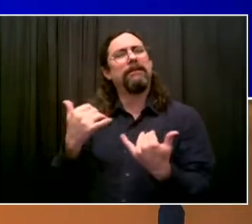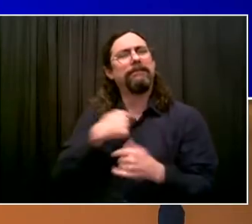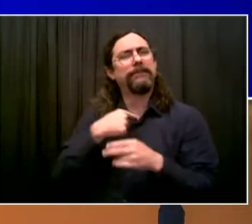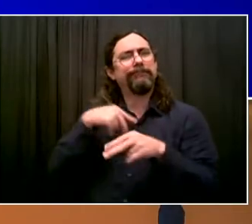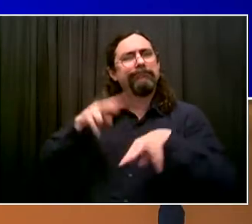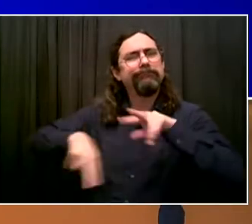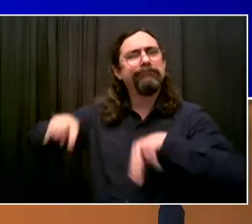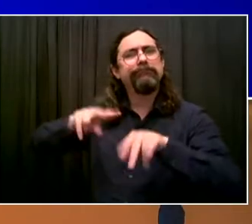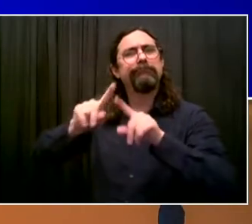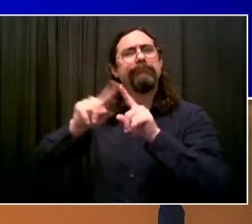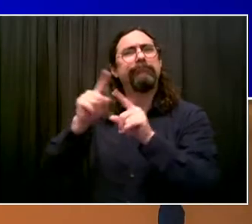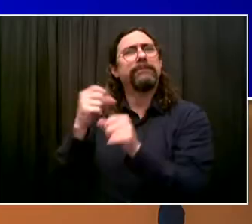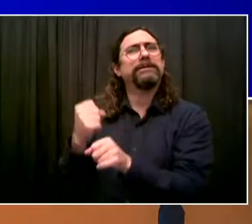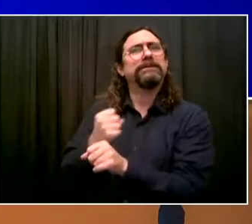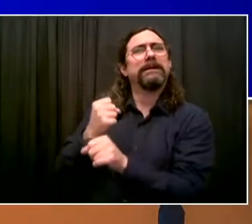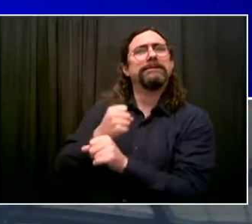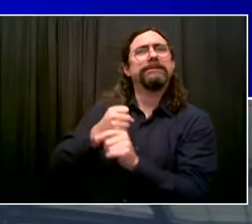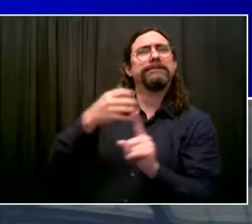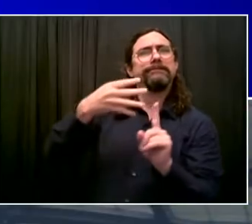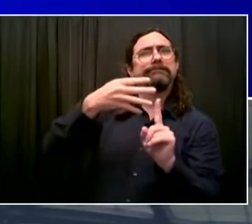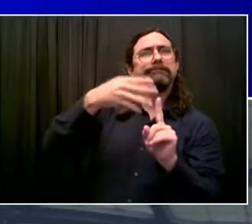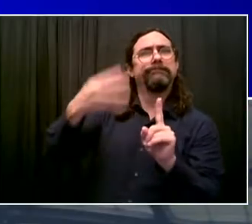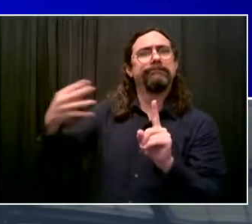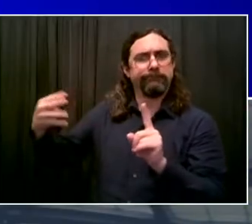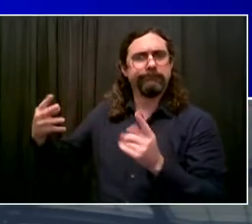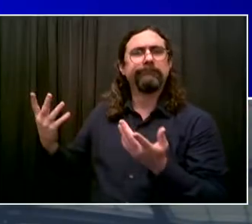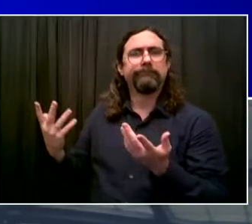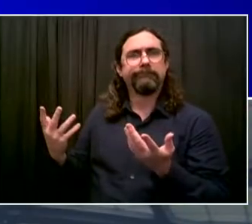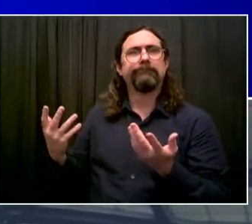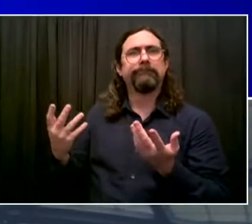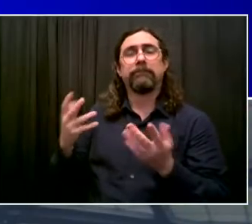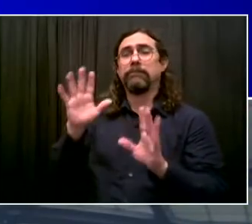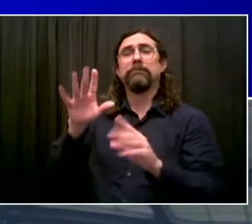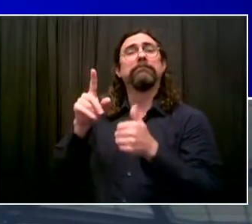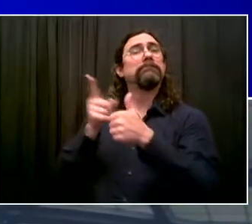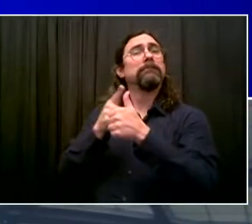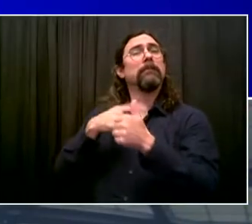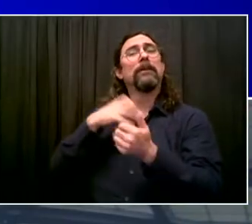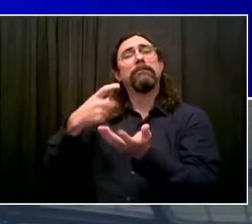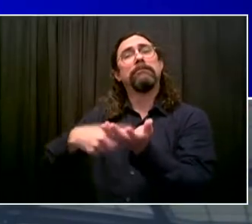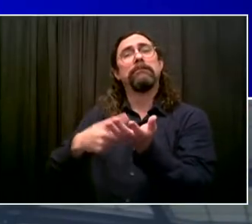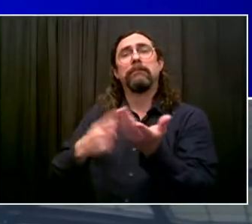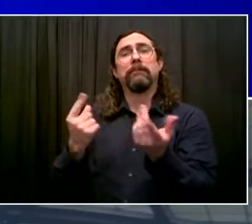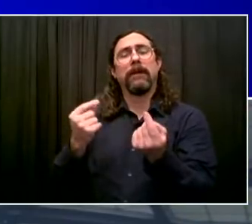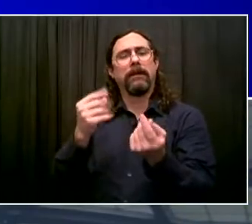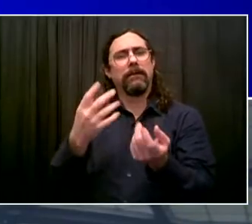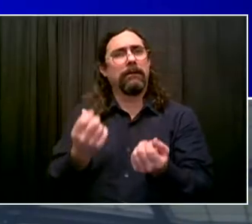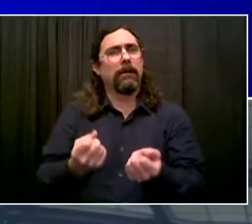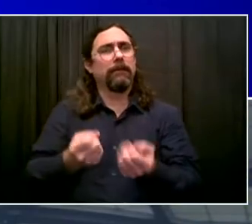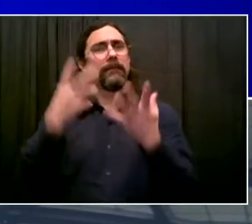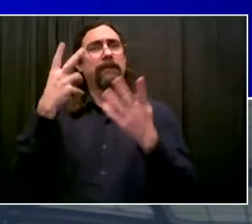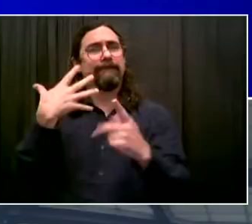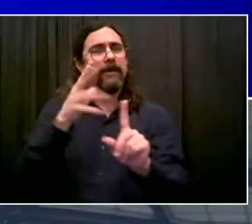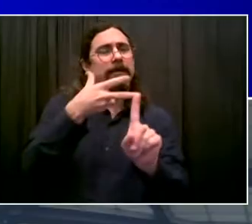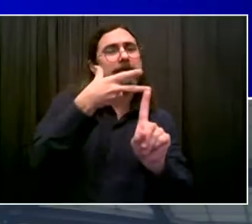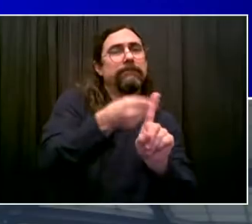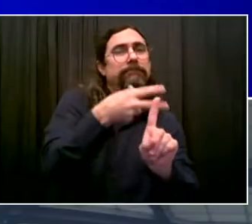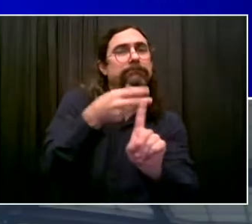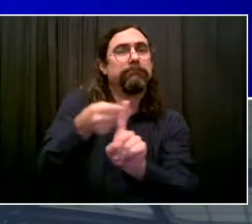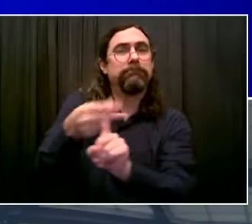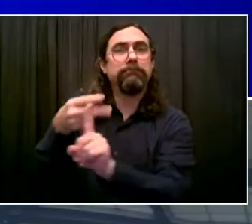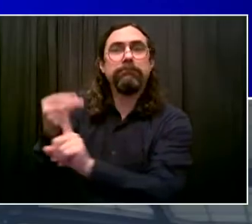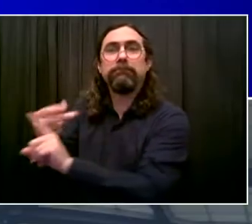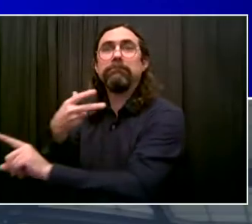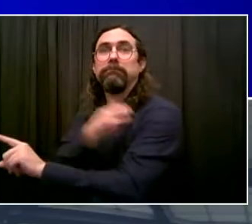doses to date. We're New Yorkers, so we kind of hear things go in one ear, one out the other